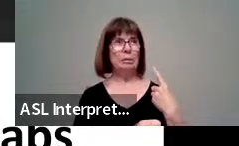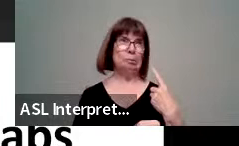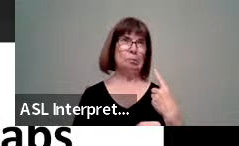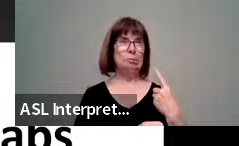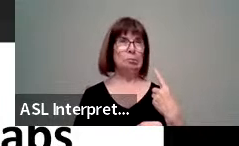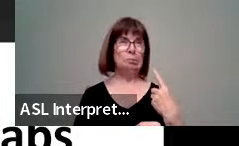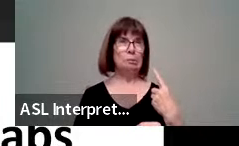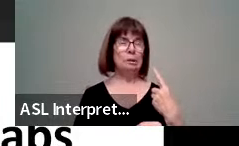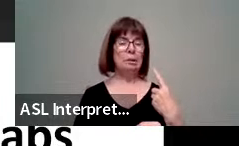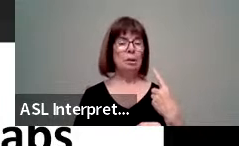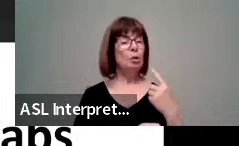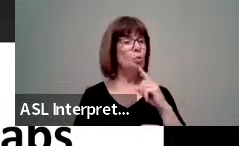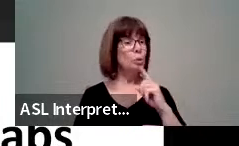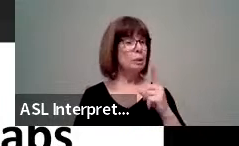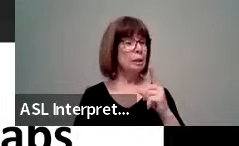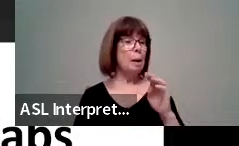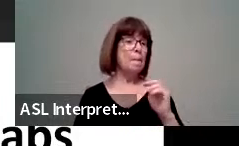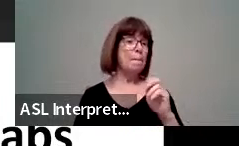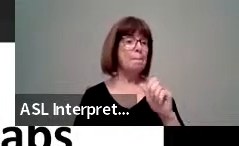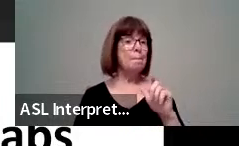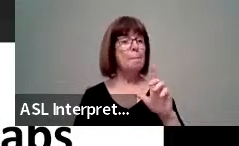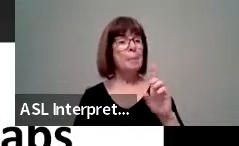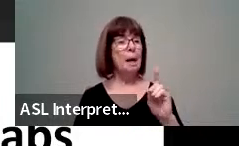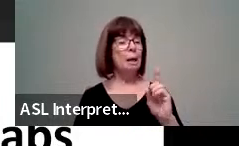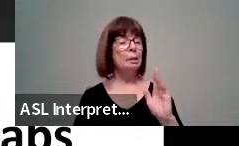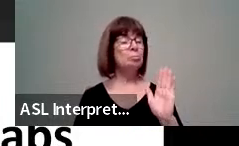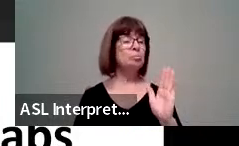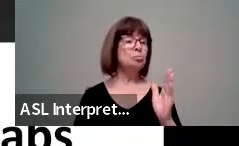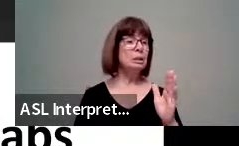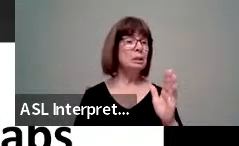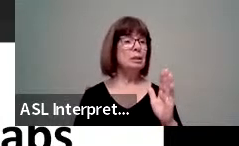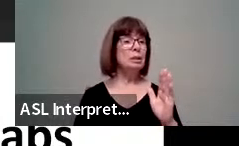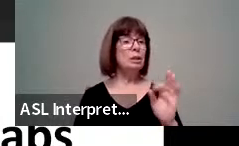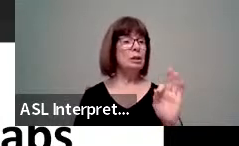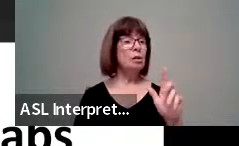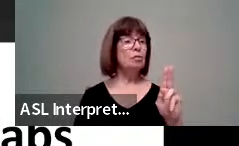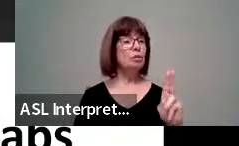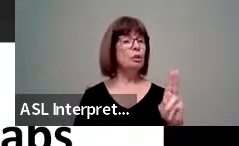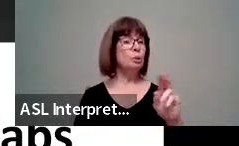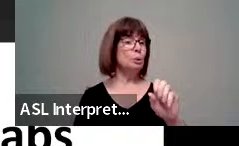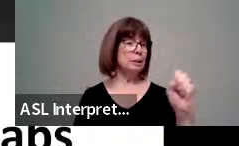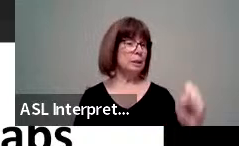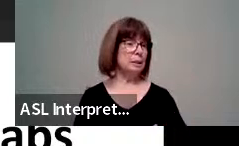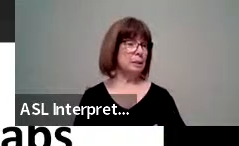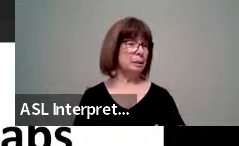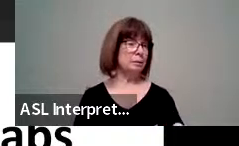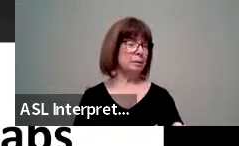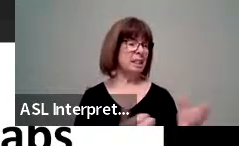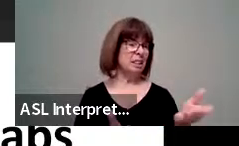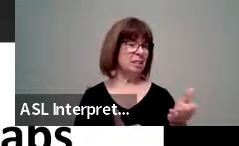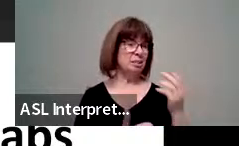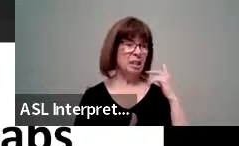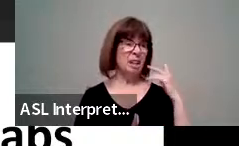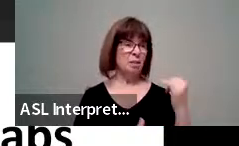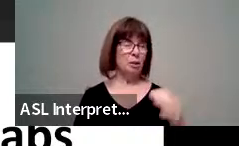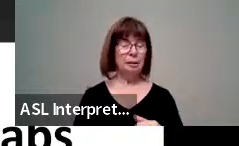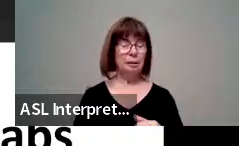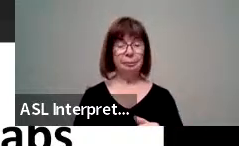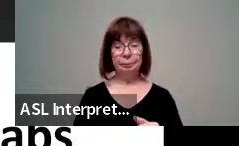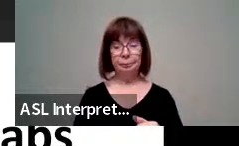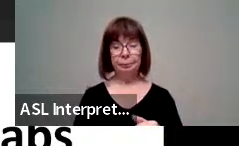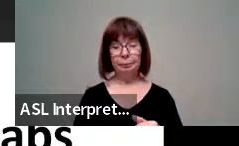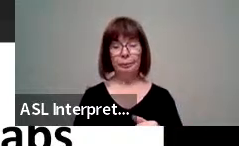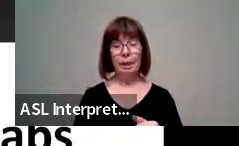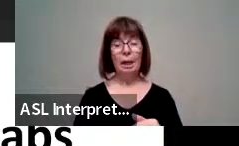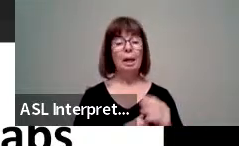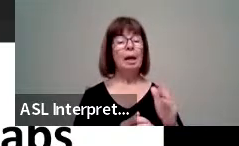relatively mild flu season in California. And then things